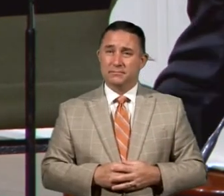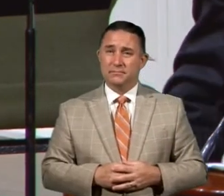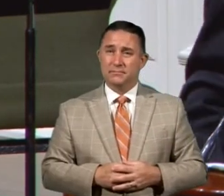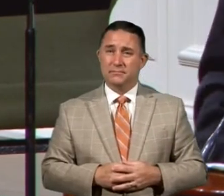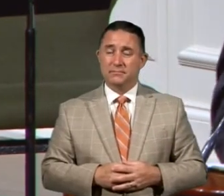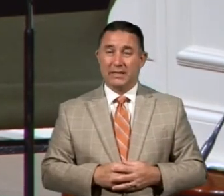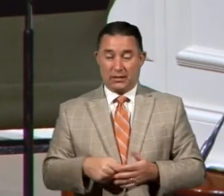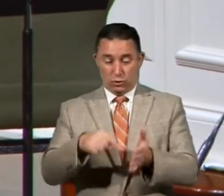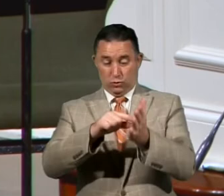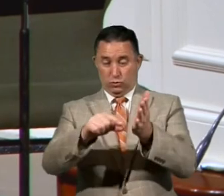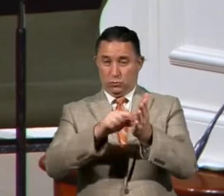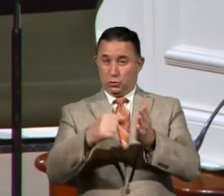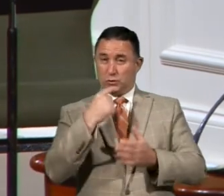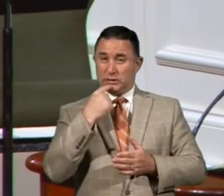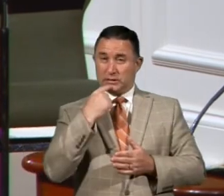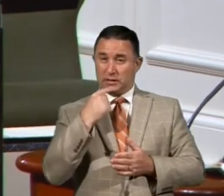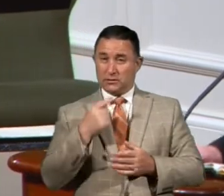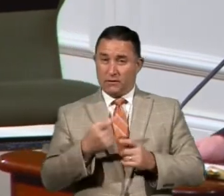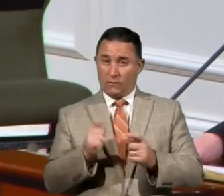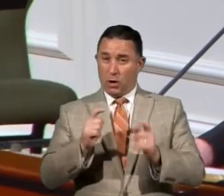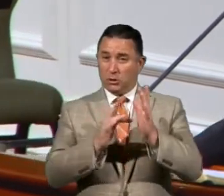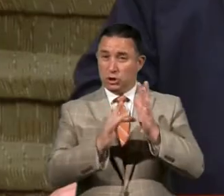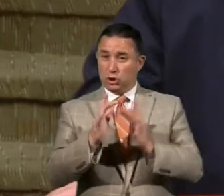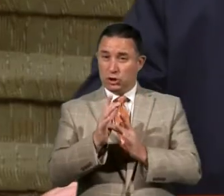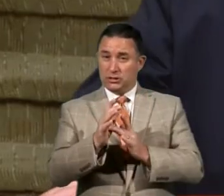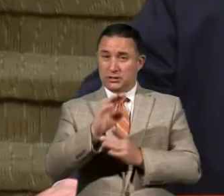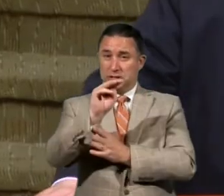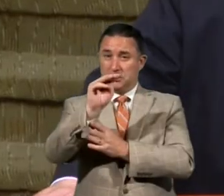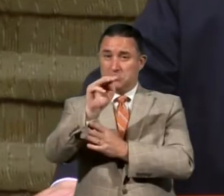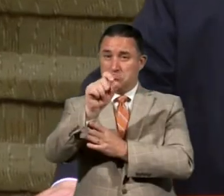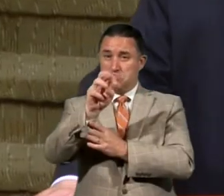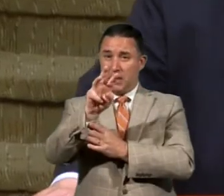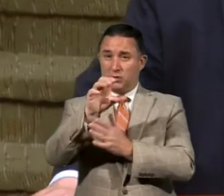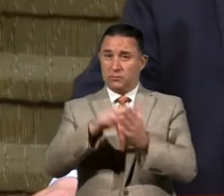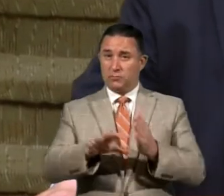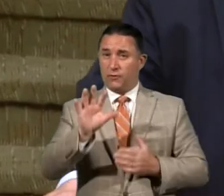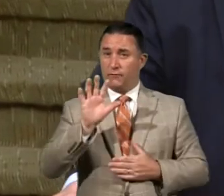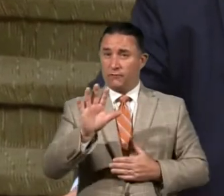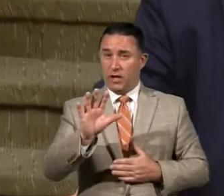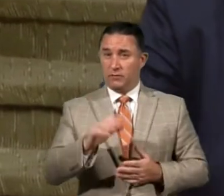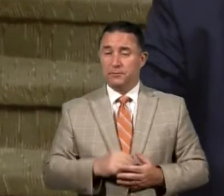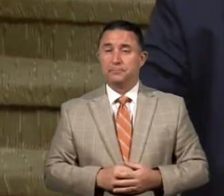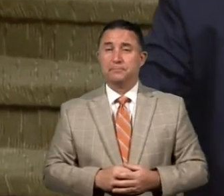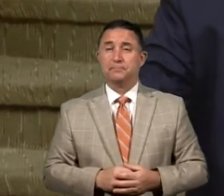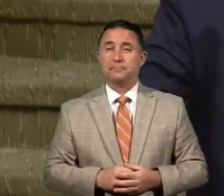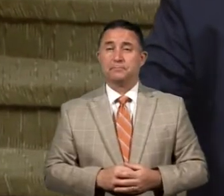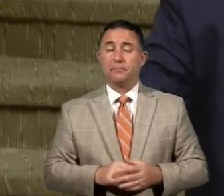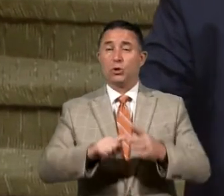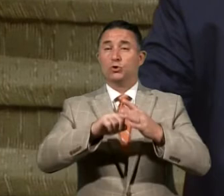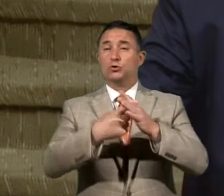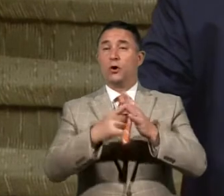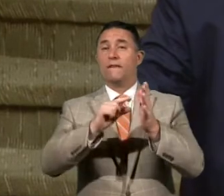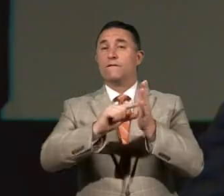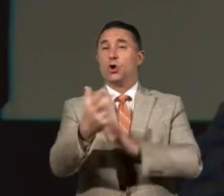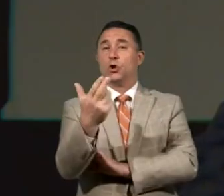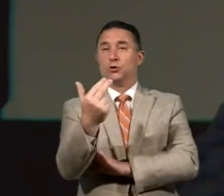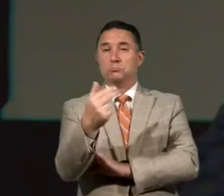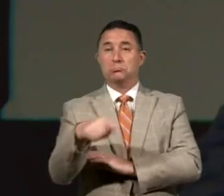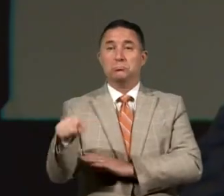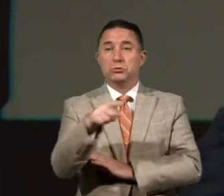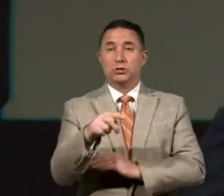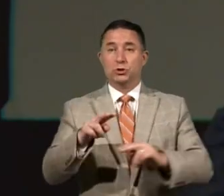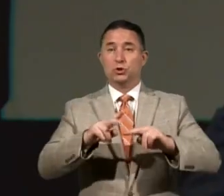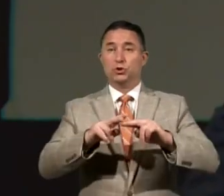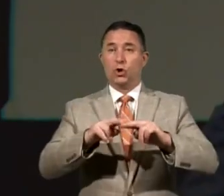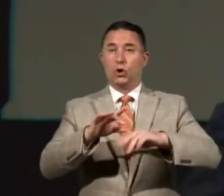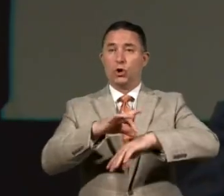Listen to what the scripture says from the lips of Jesus in Matthew chapter 5, starting at verse 13. Ye are the